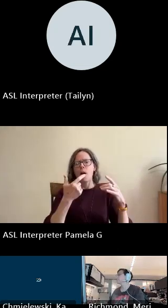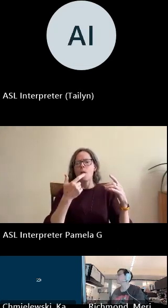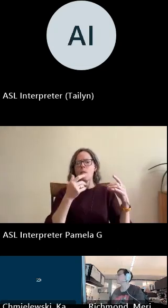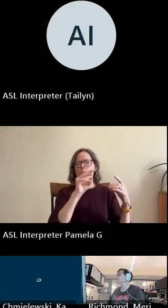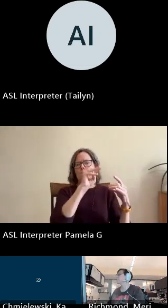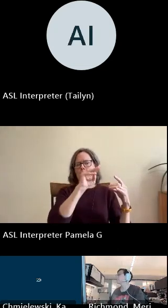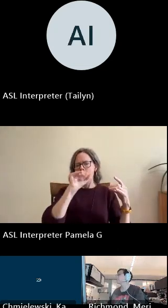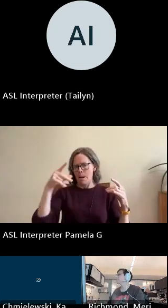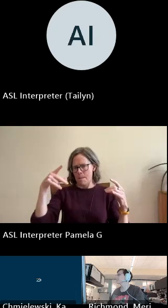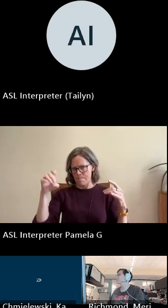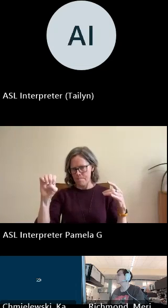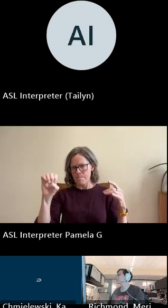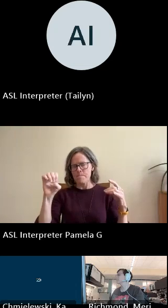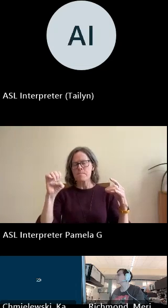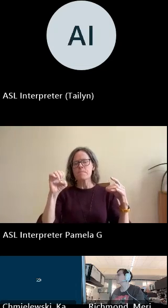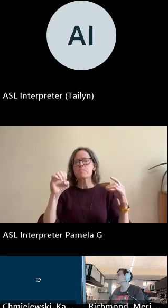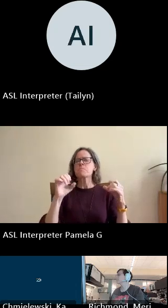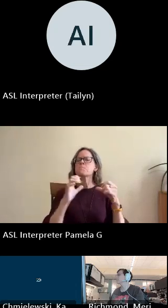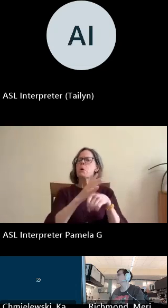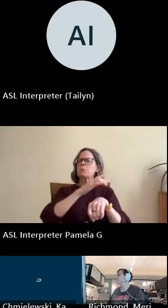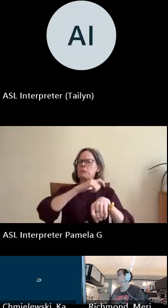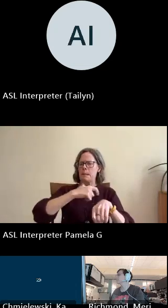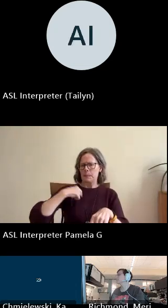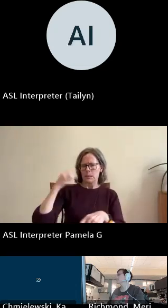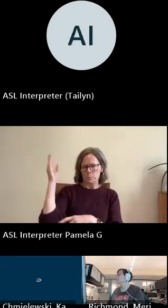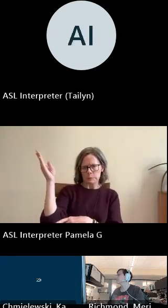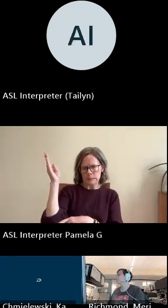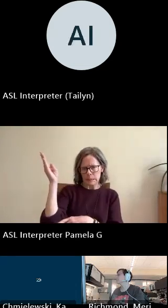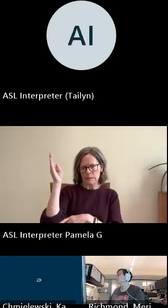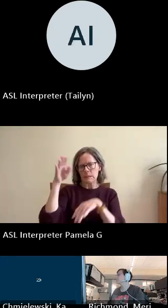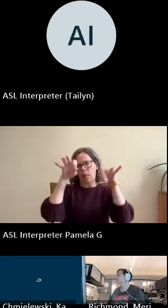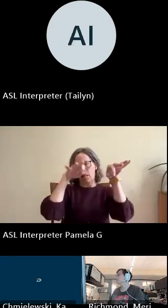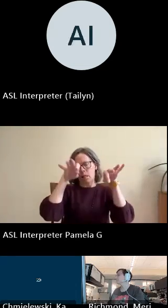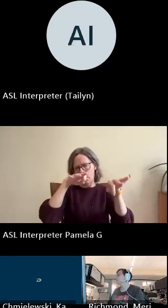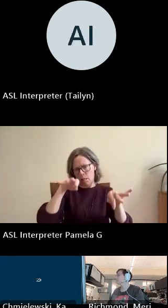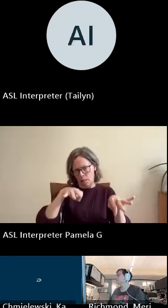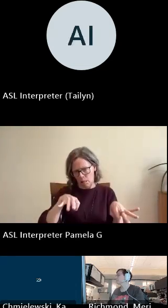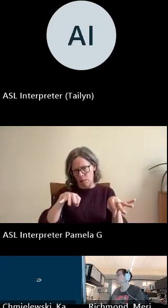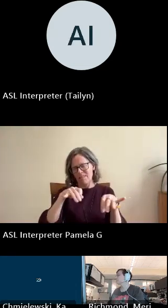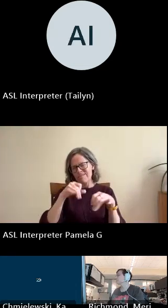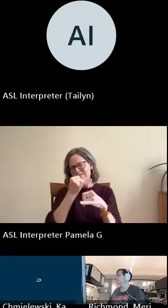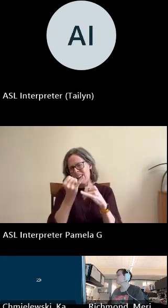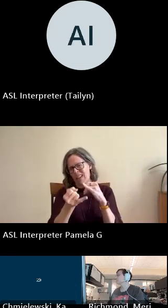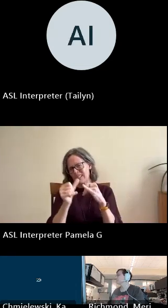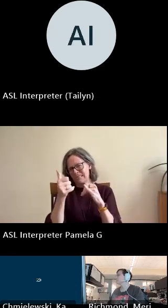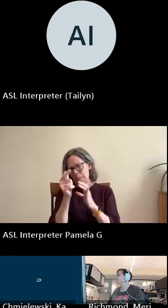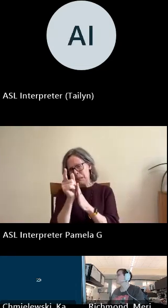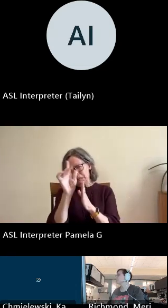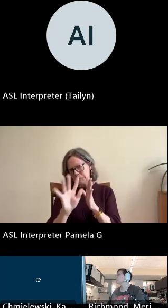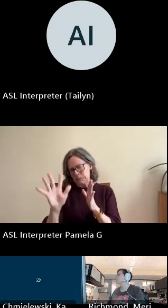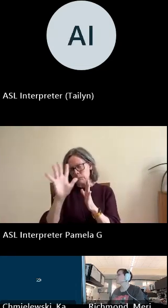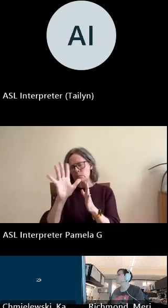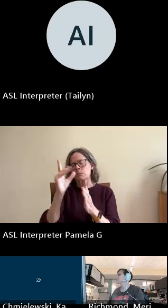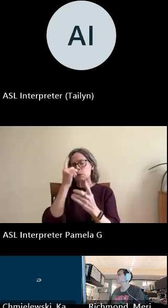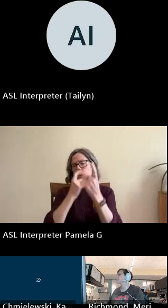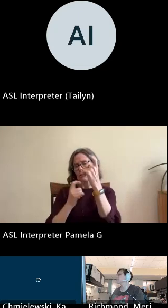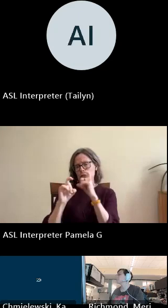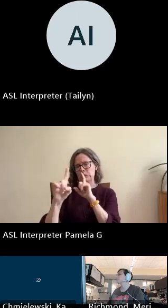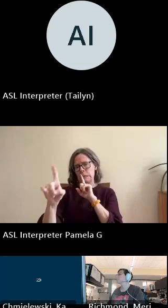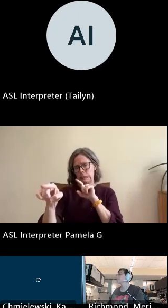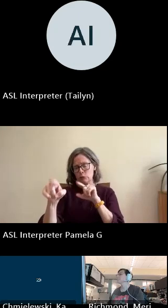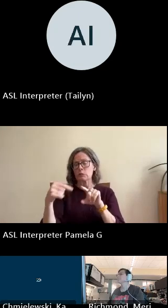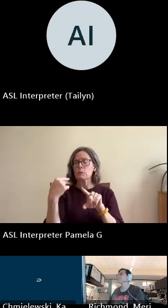but we will leave some time for questions and answers. And you can feel free to interact